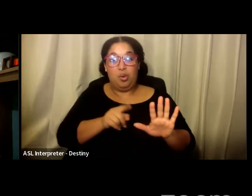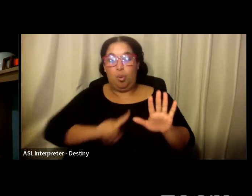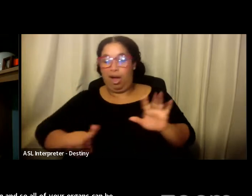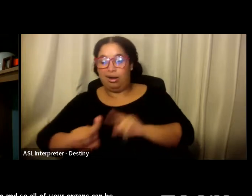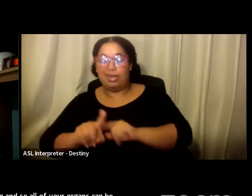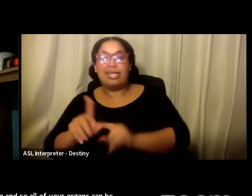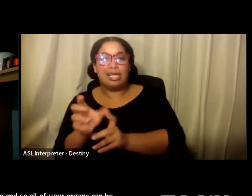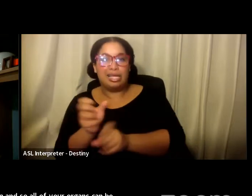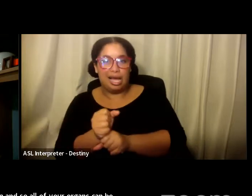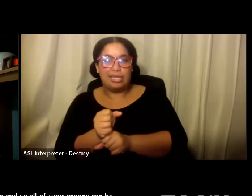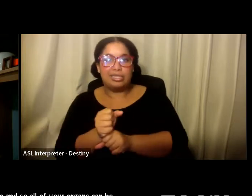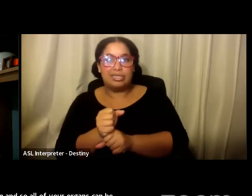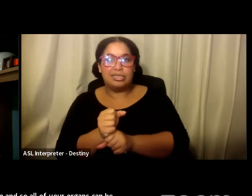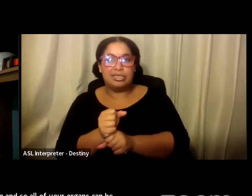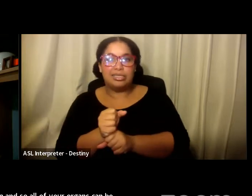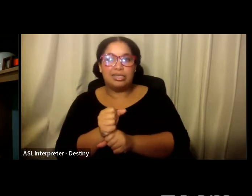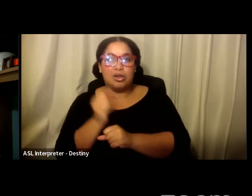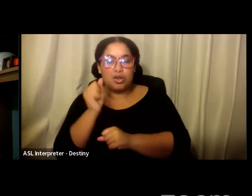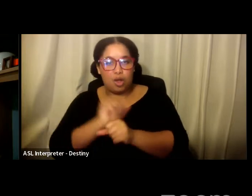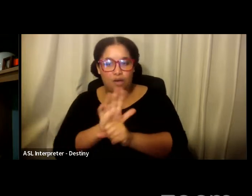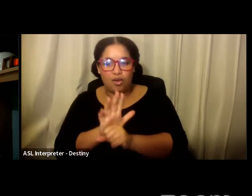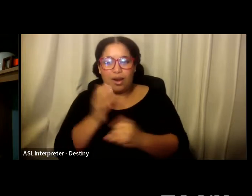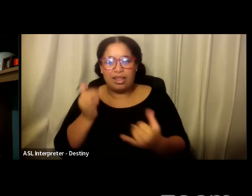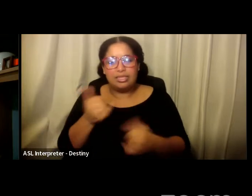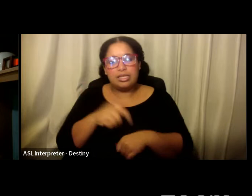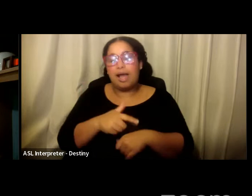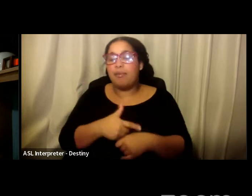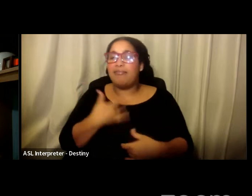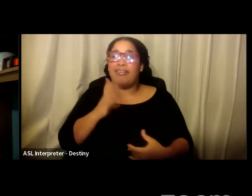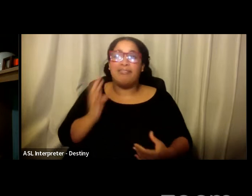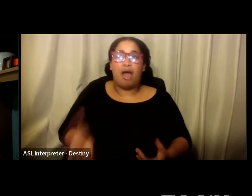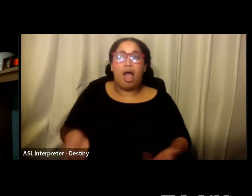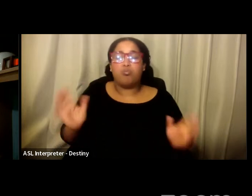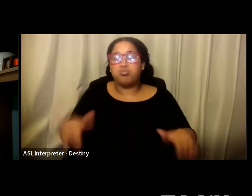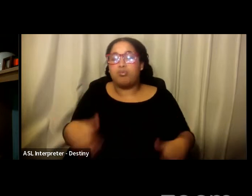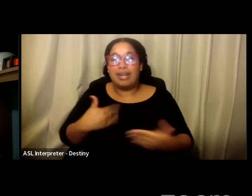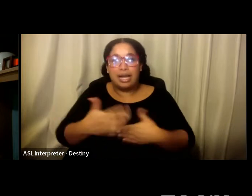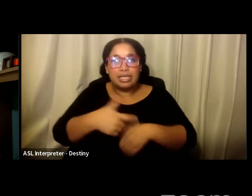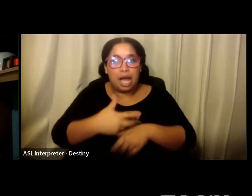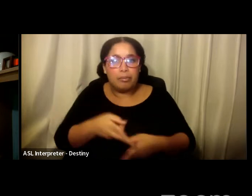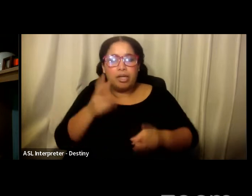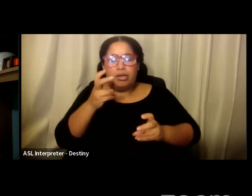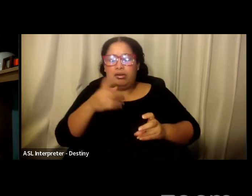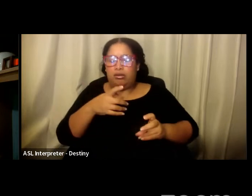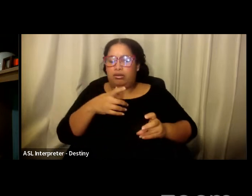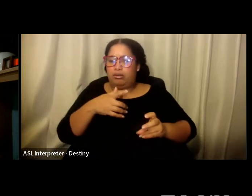this time you got COVID and you feel fine and you think everything's fine, but the next time you get COVID, you